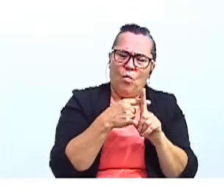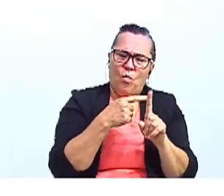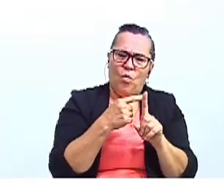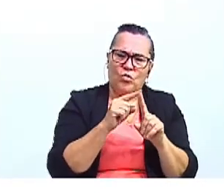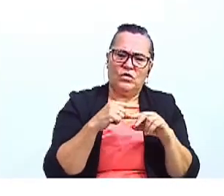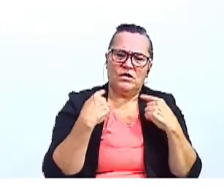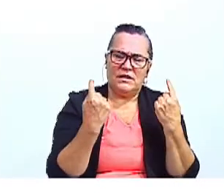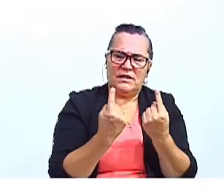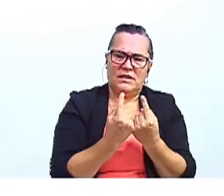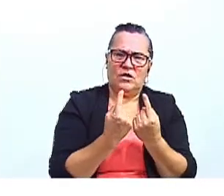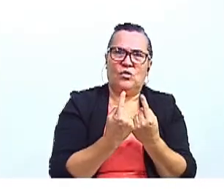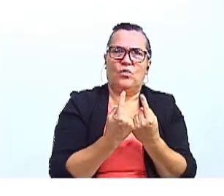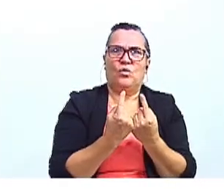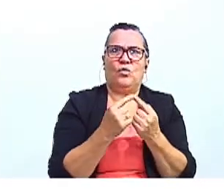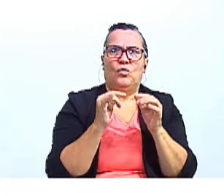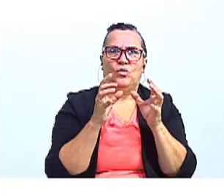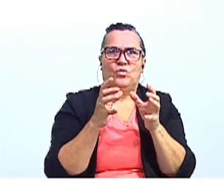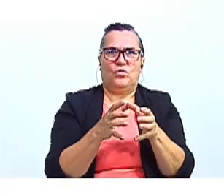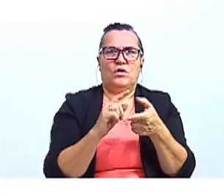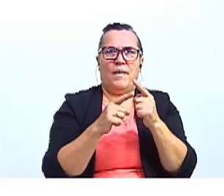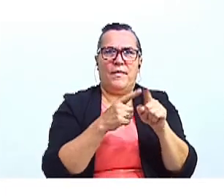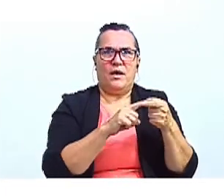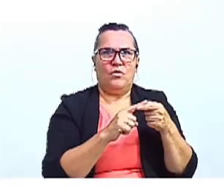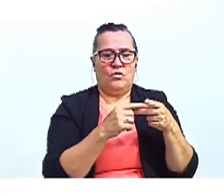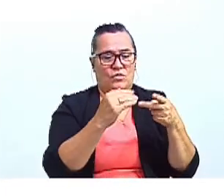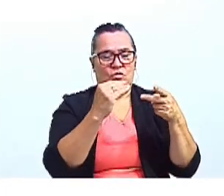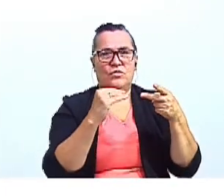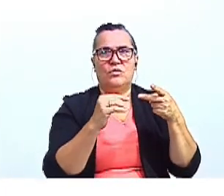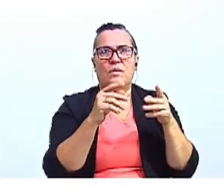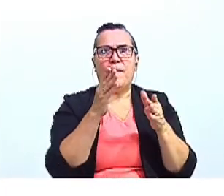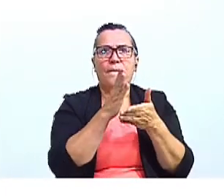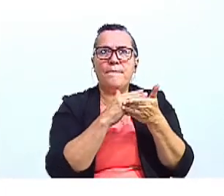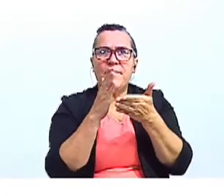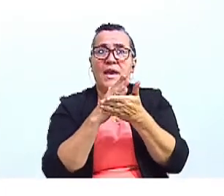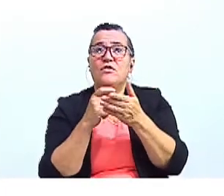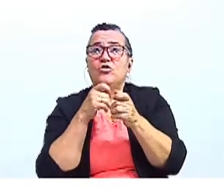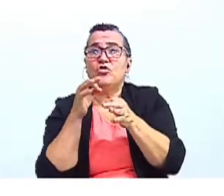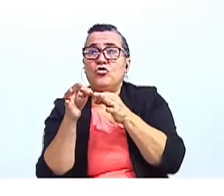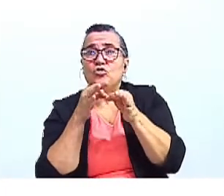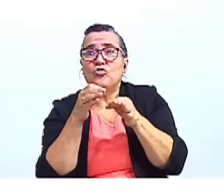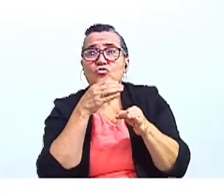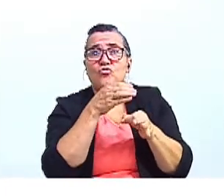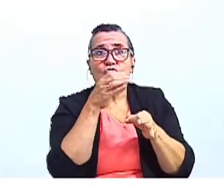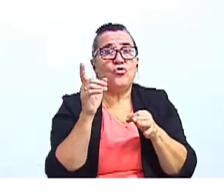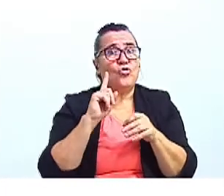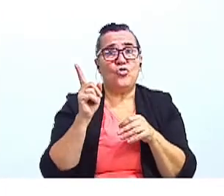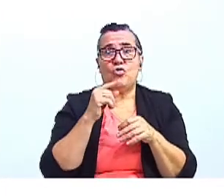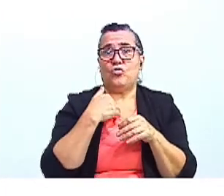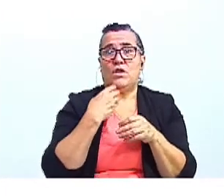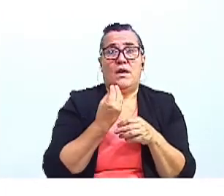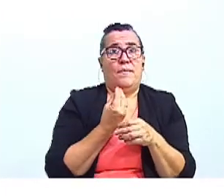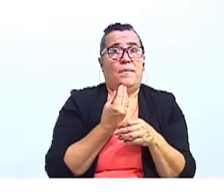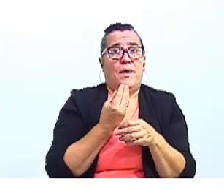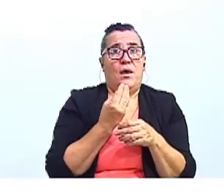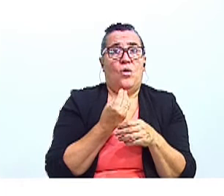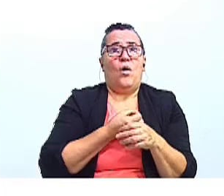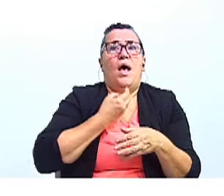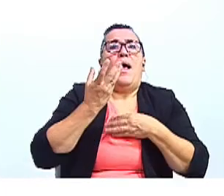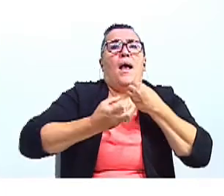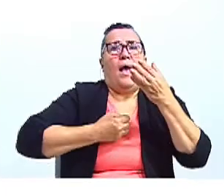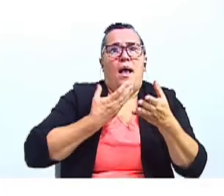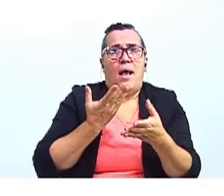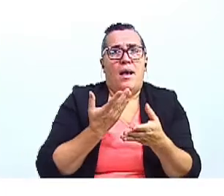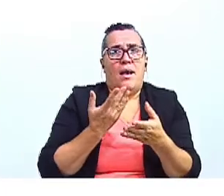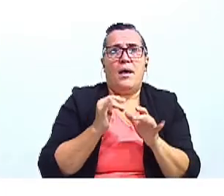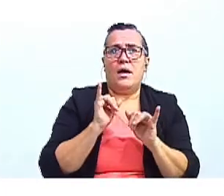circles. Then, pieces of advice about not to be afraid of speaking